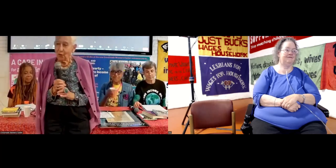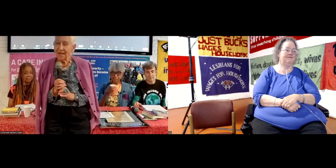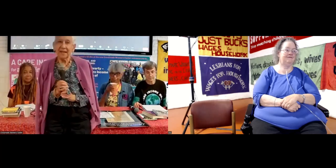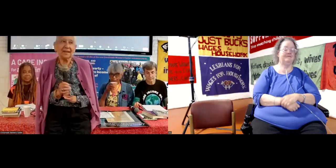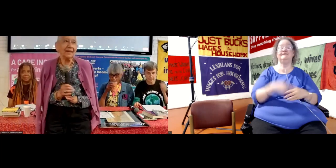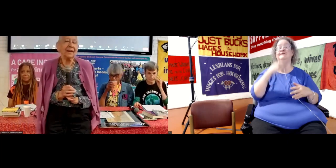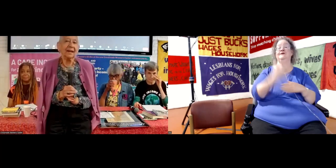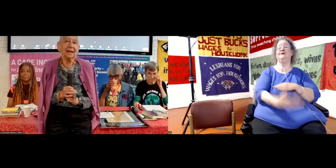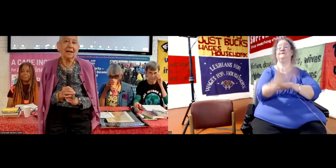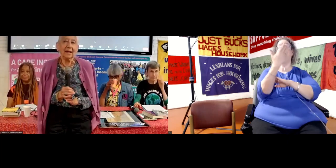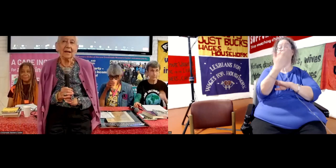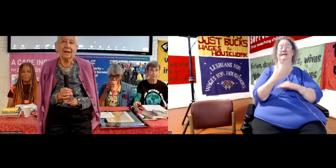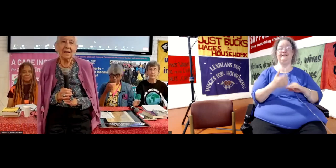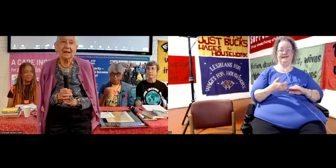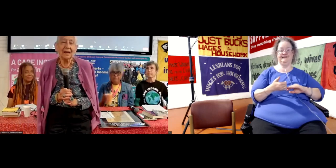Good morning.